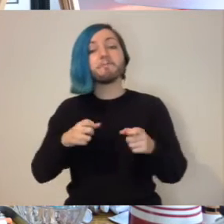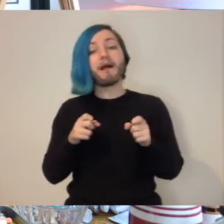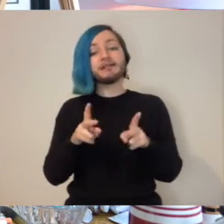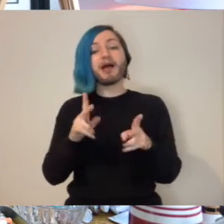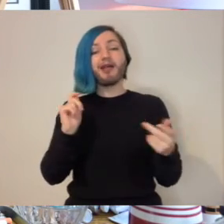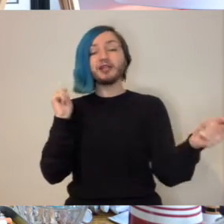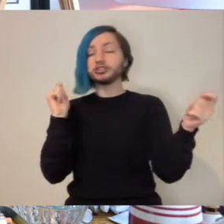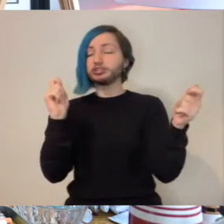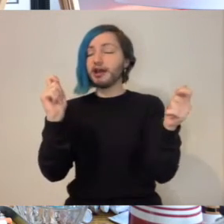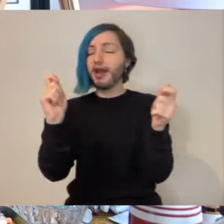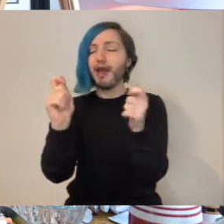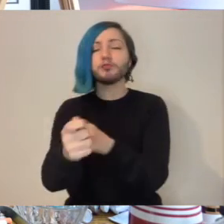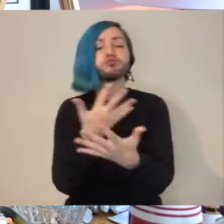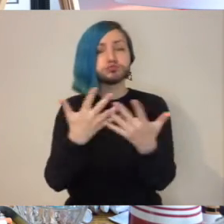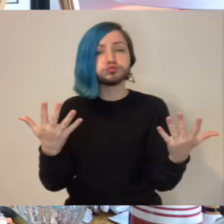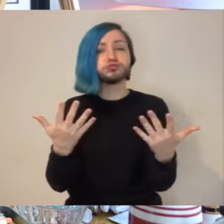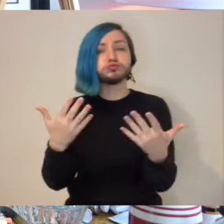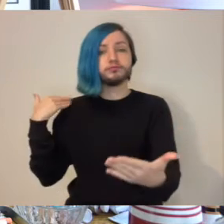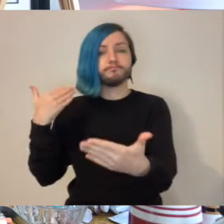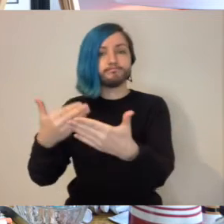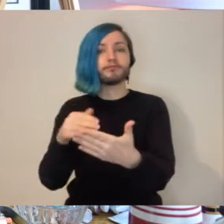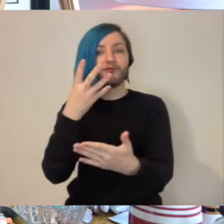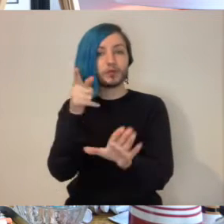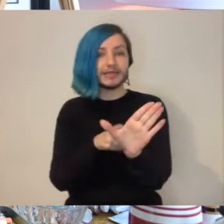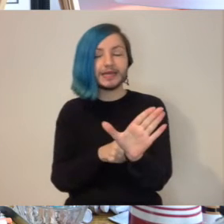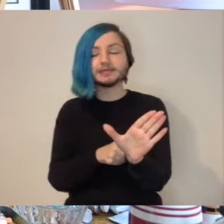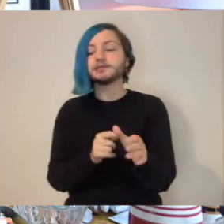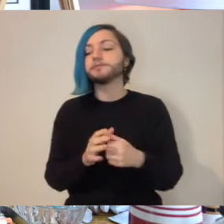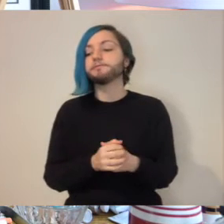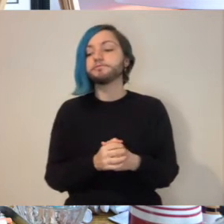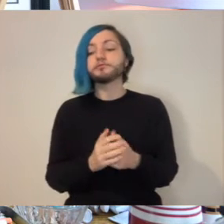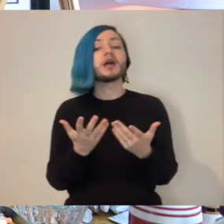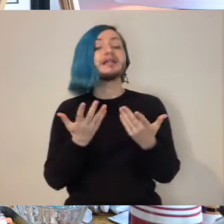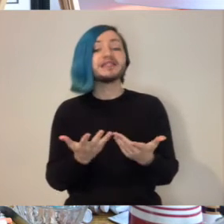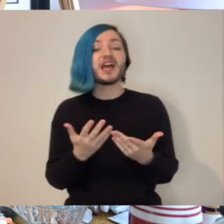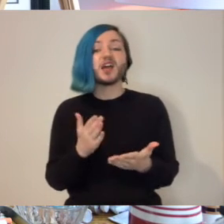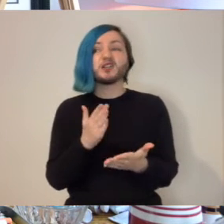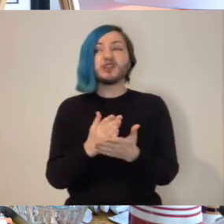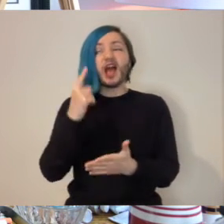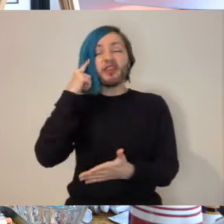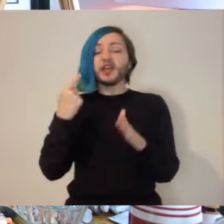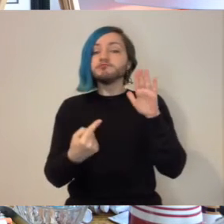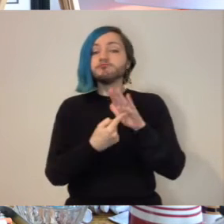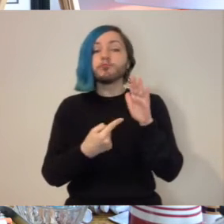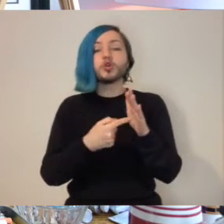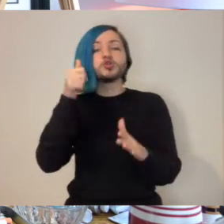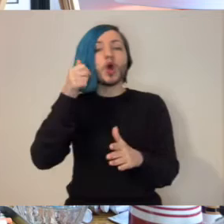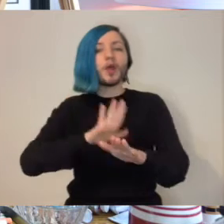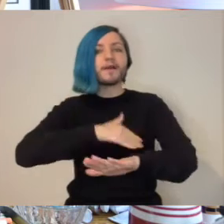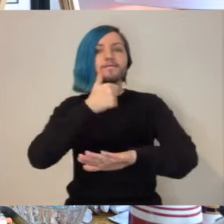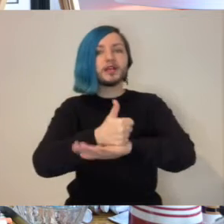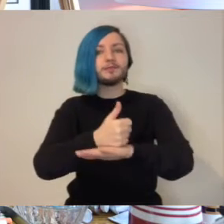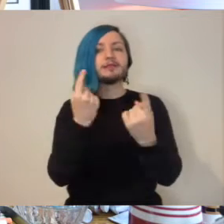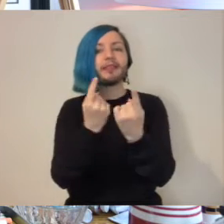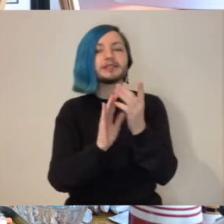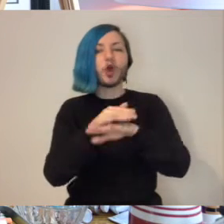my styles changed radically over that period. But what we're going to do today is we're going to, I really think it's kind of important to